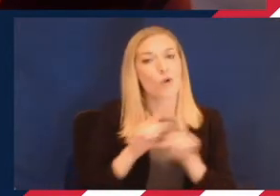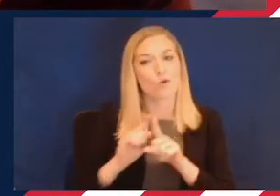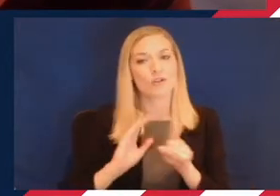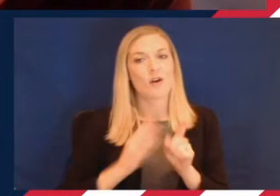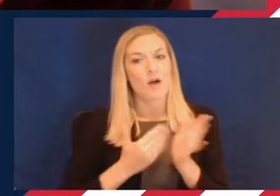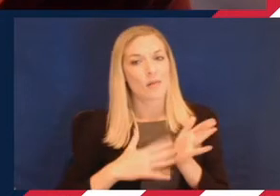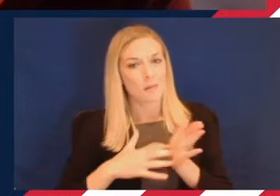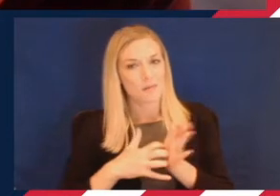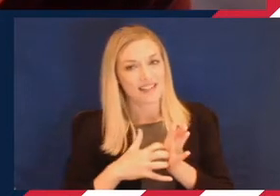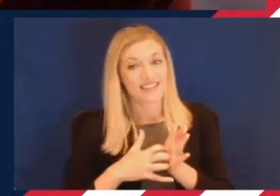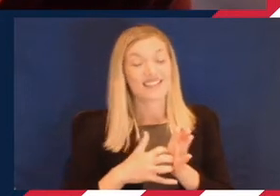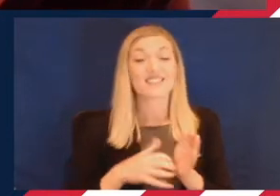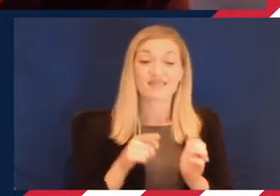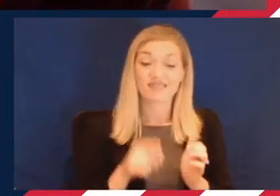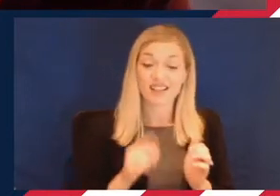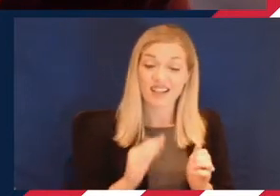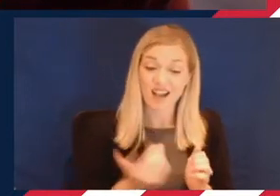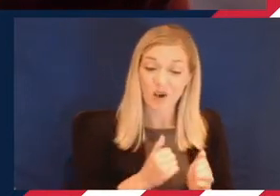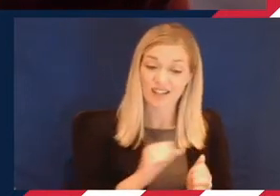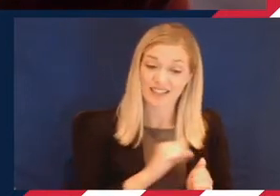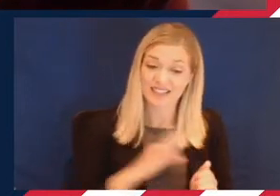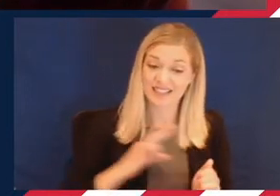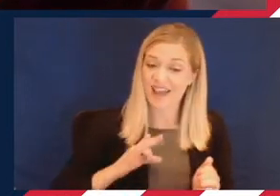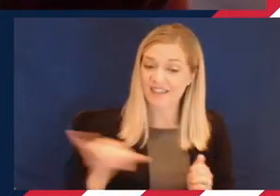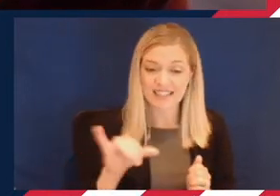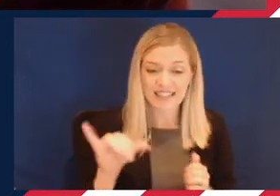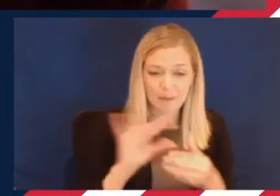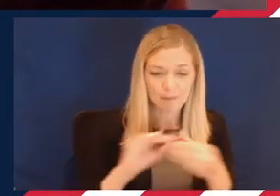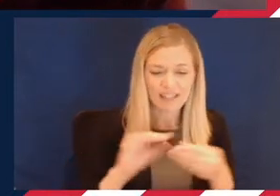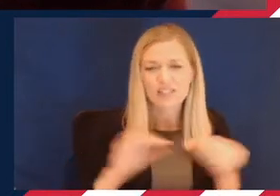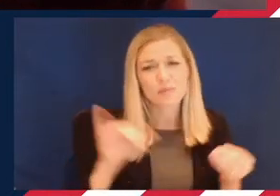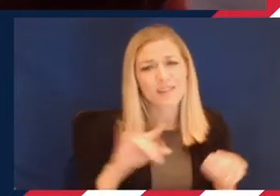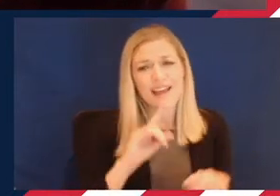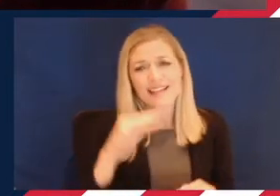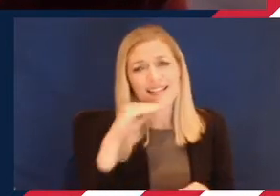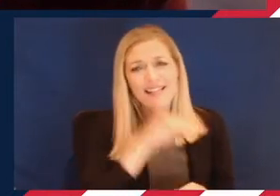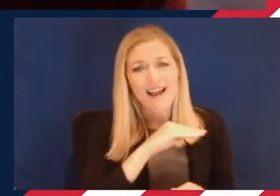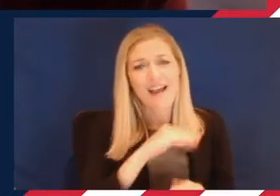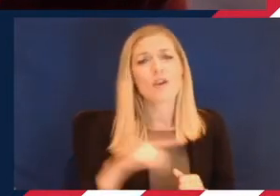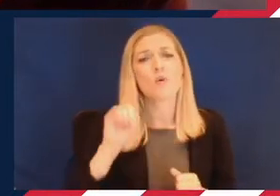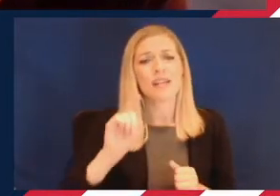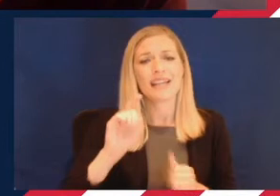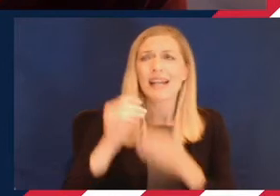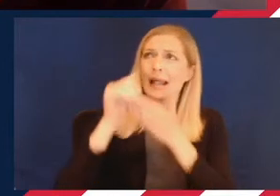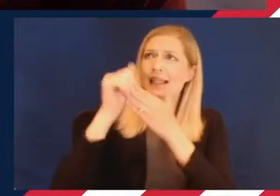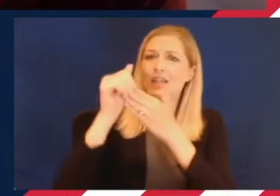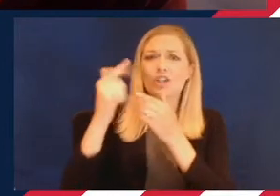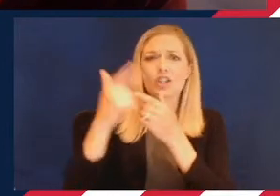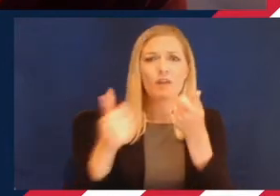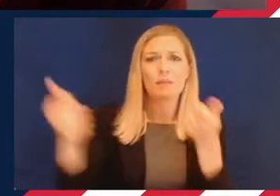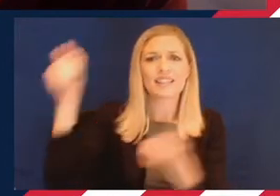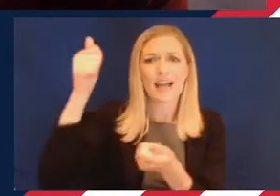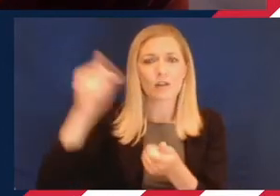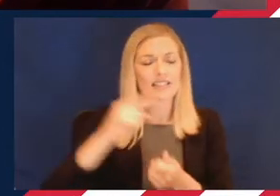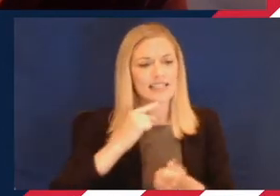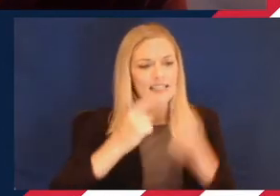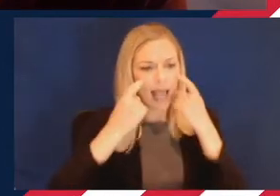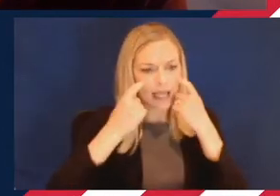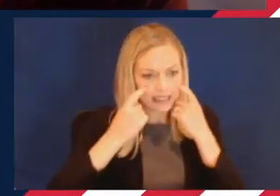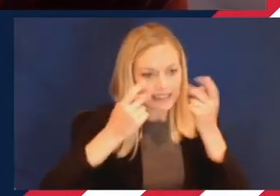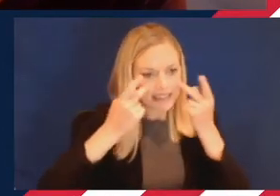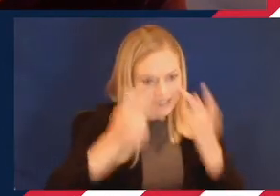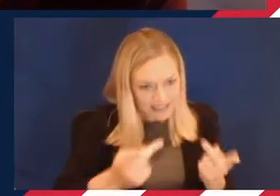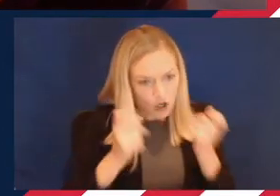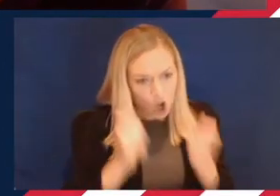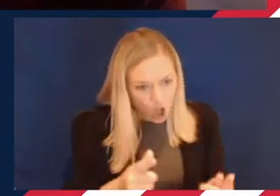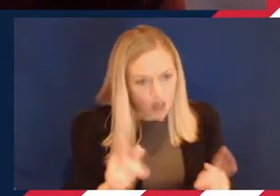And that is a lie. The communities of the US need leadership from the top down that says, I see all of you. That recognizes